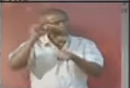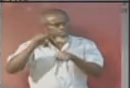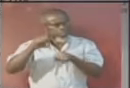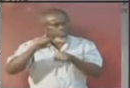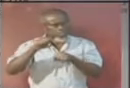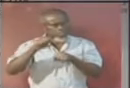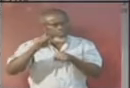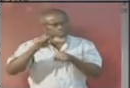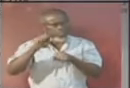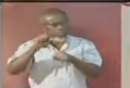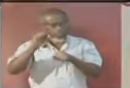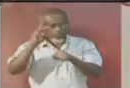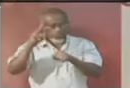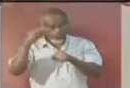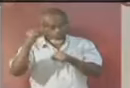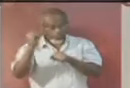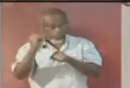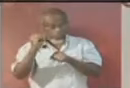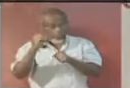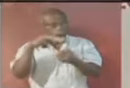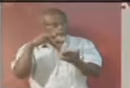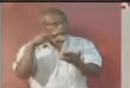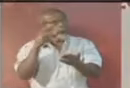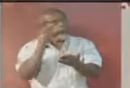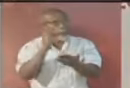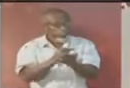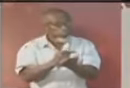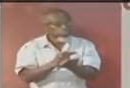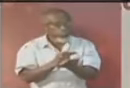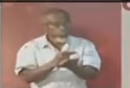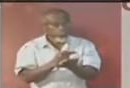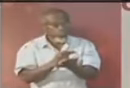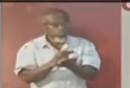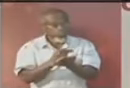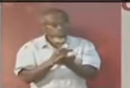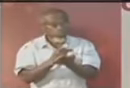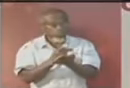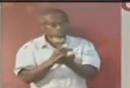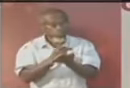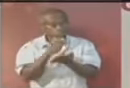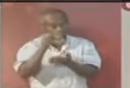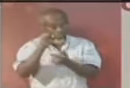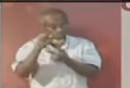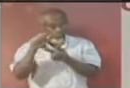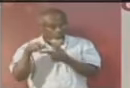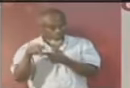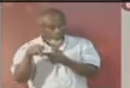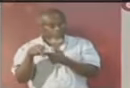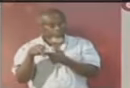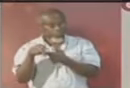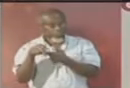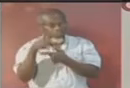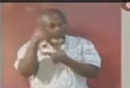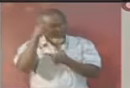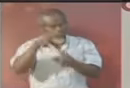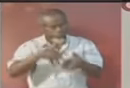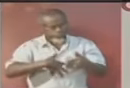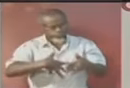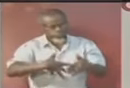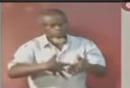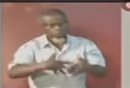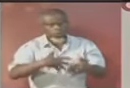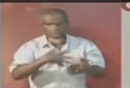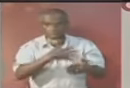Sinopharm for both pregnant and lactating mothers in their initial go. The Ministry of Health remains cautious, so I had